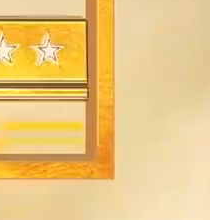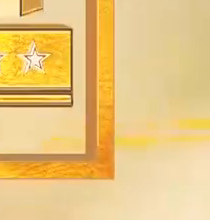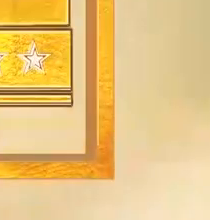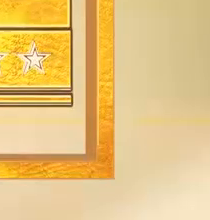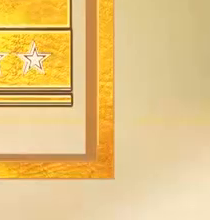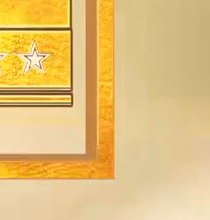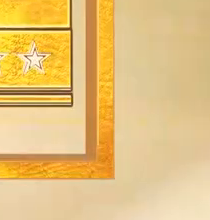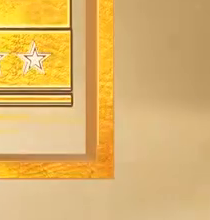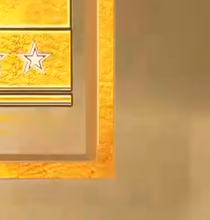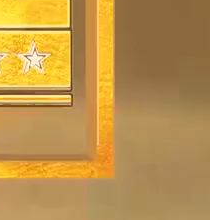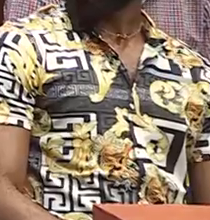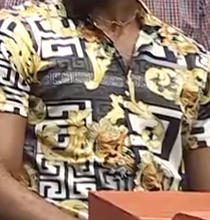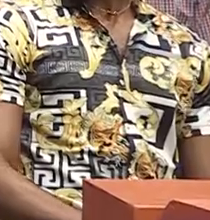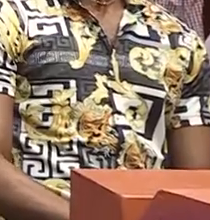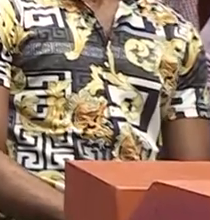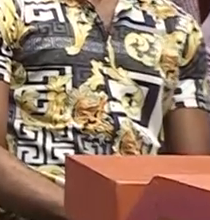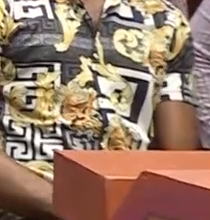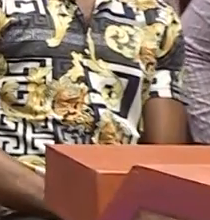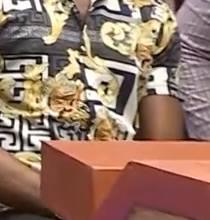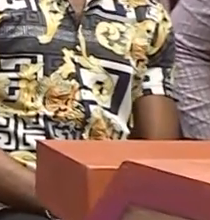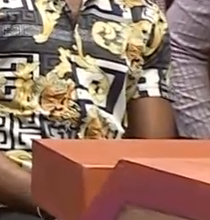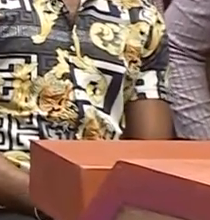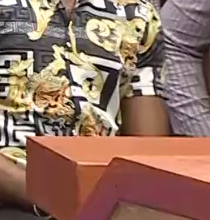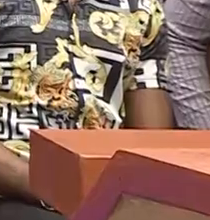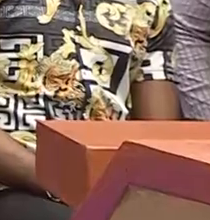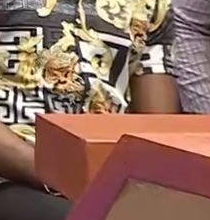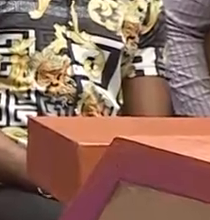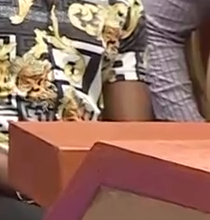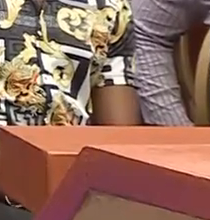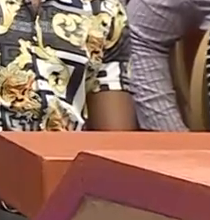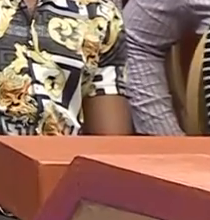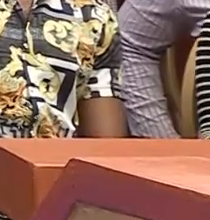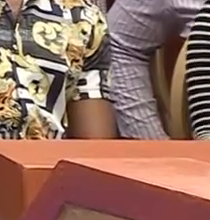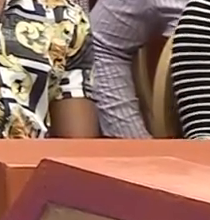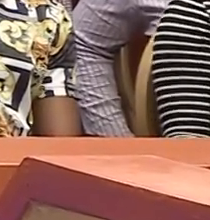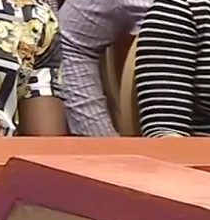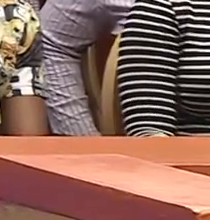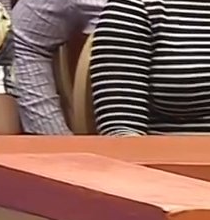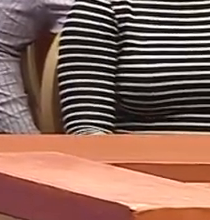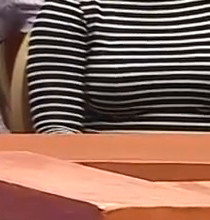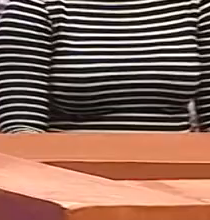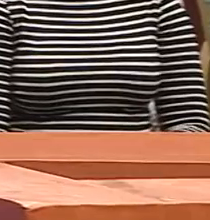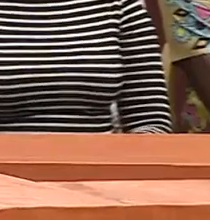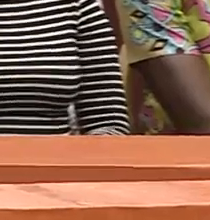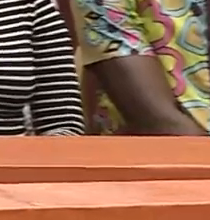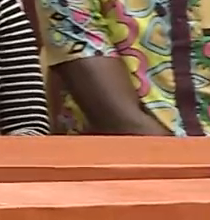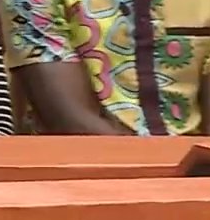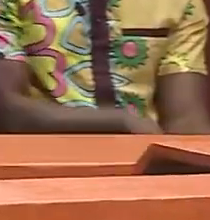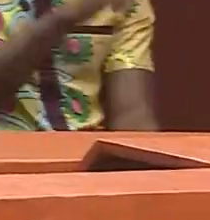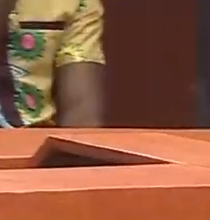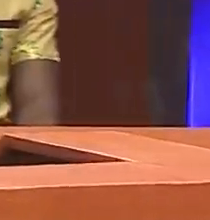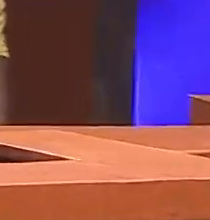On the justice court, the plaintiff, Chinenye Uzoma, is suing her ex-boyfriend for the refund of